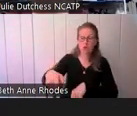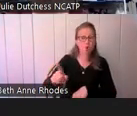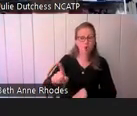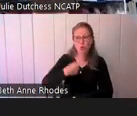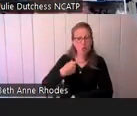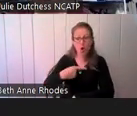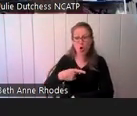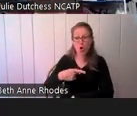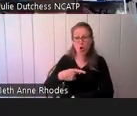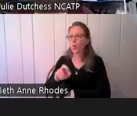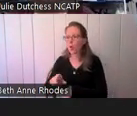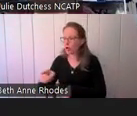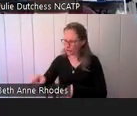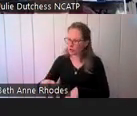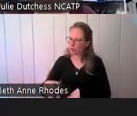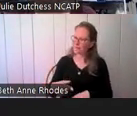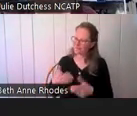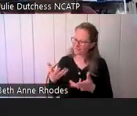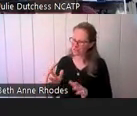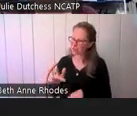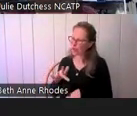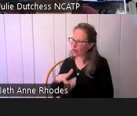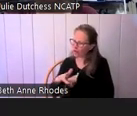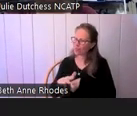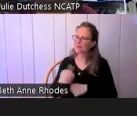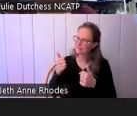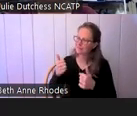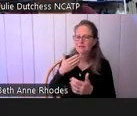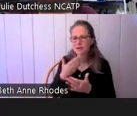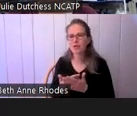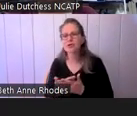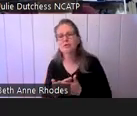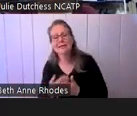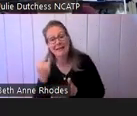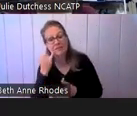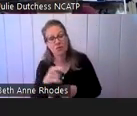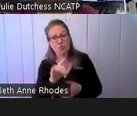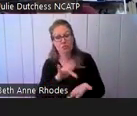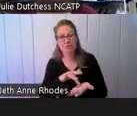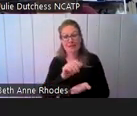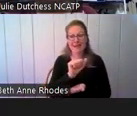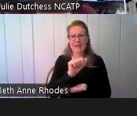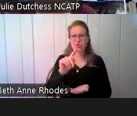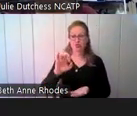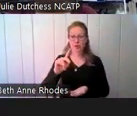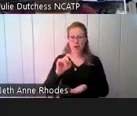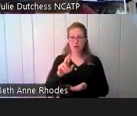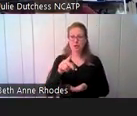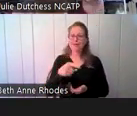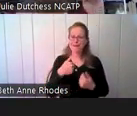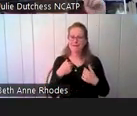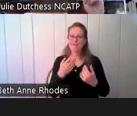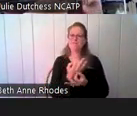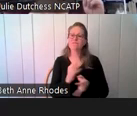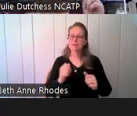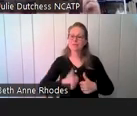ahead of schedule. And what I really like, and if you are interested in this, is if you go to A Tracker, their website, they have a free live demo where